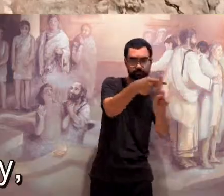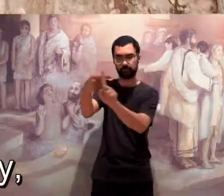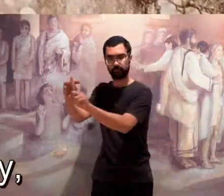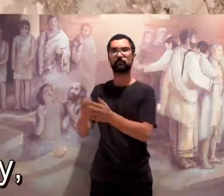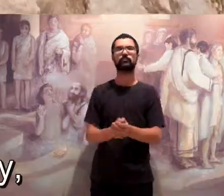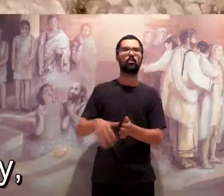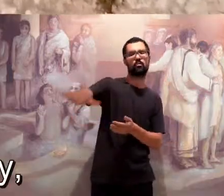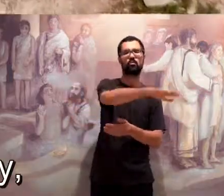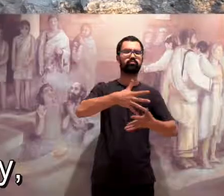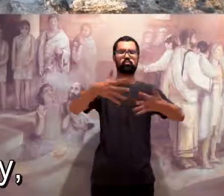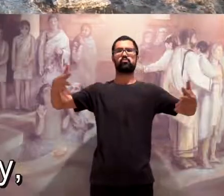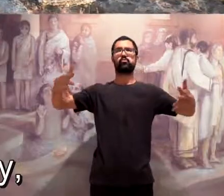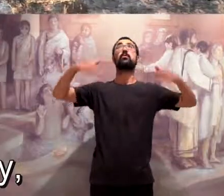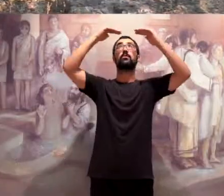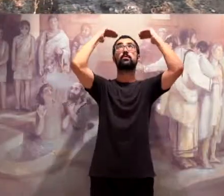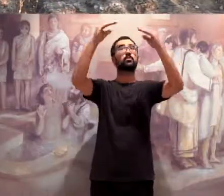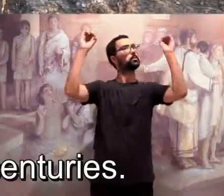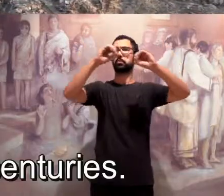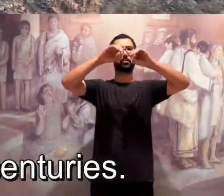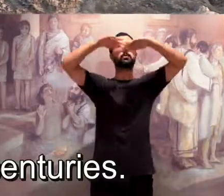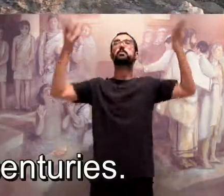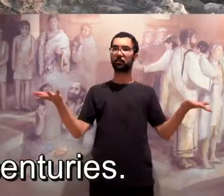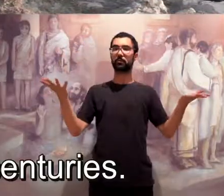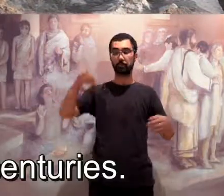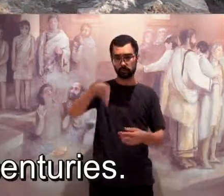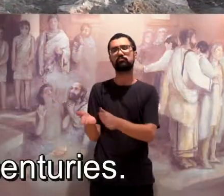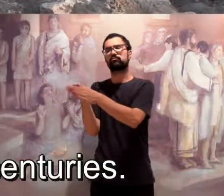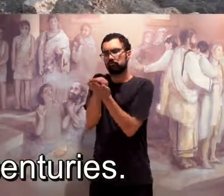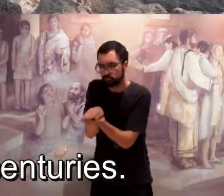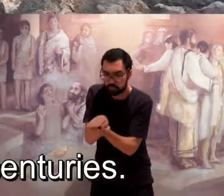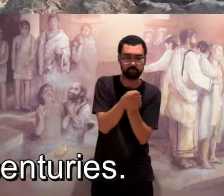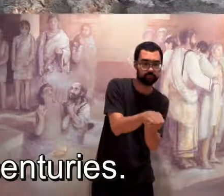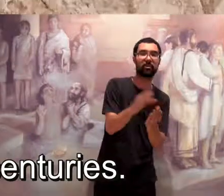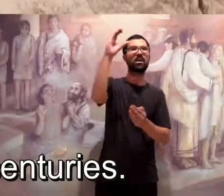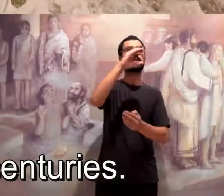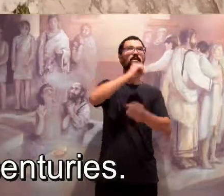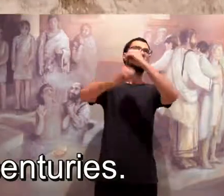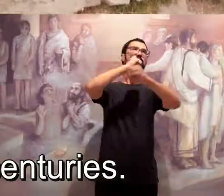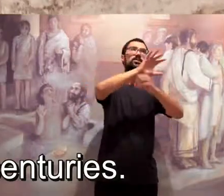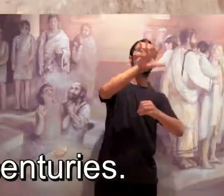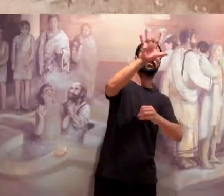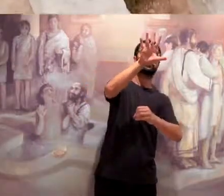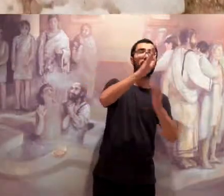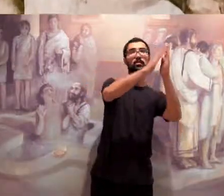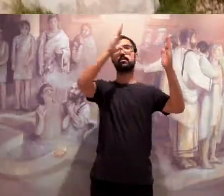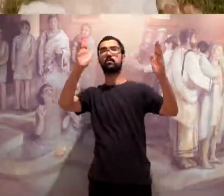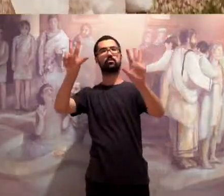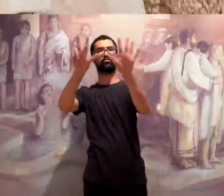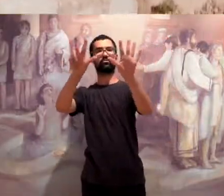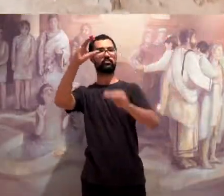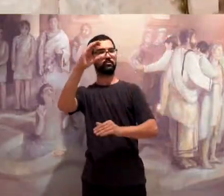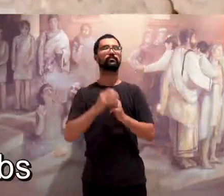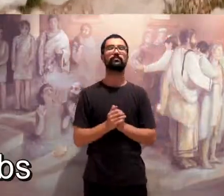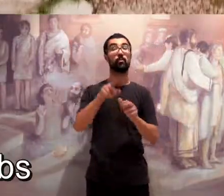large open-air area of the cemetery, with burials from the 5th to the 8th centuries. On